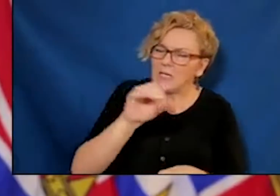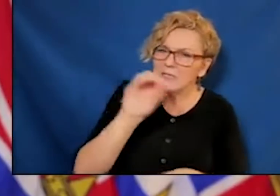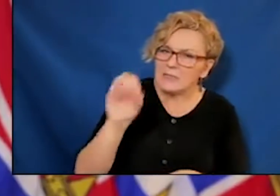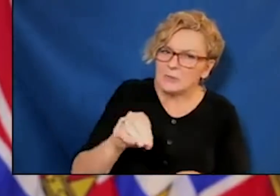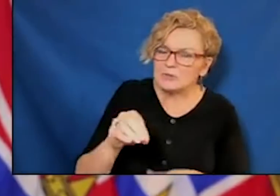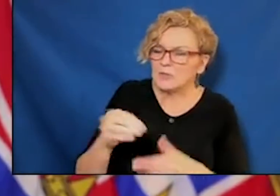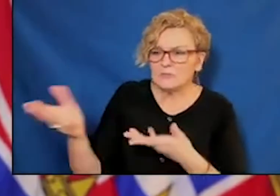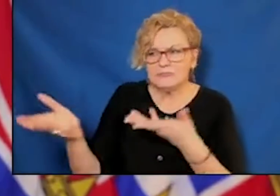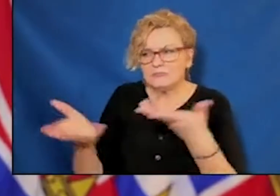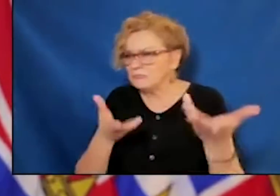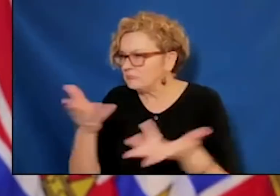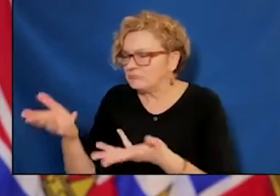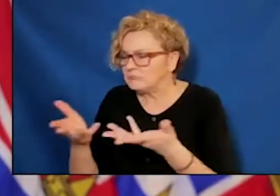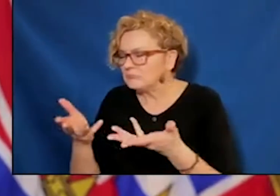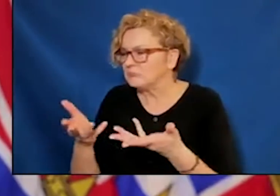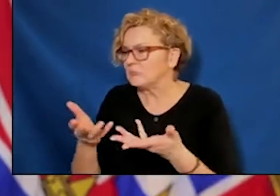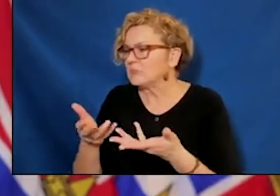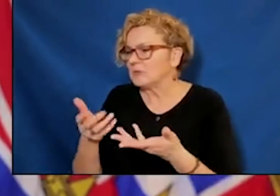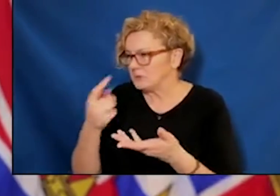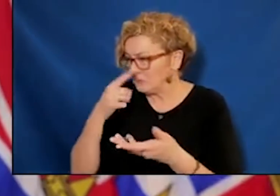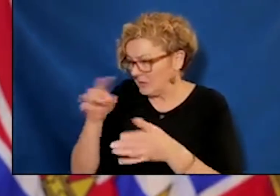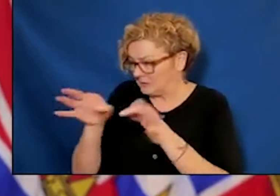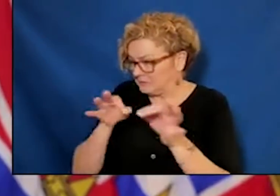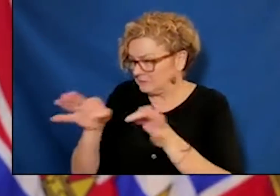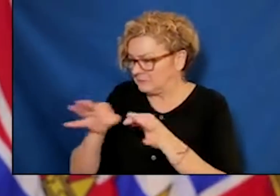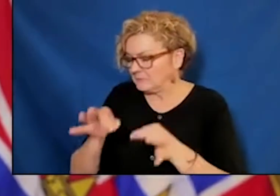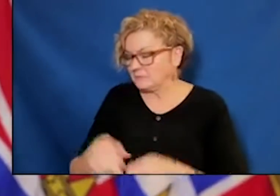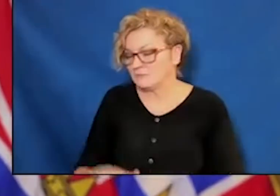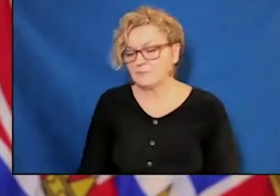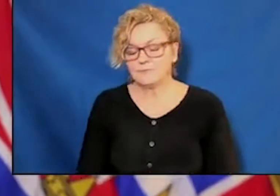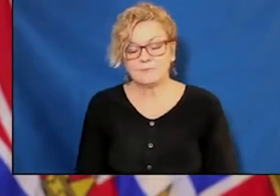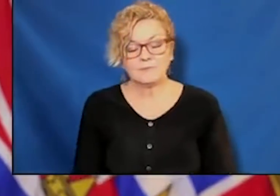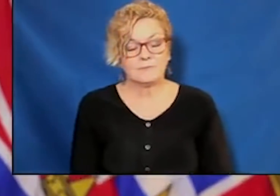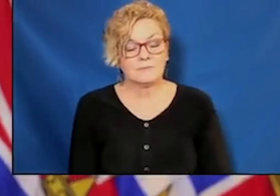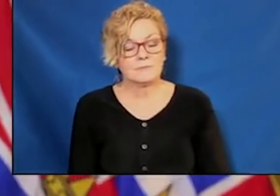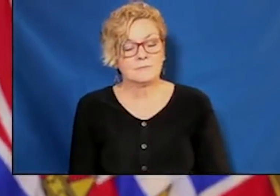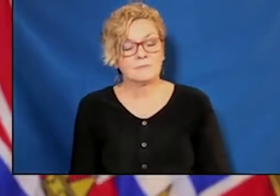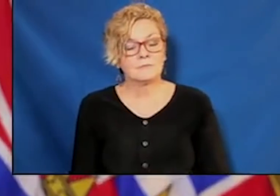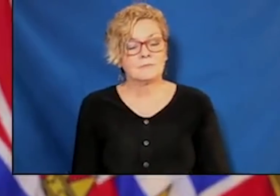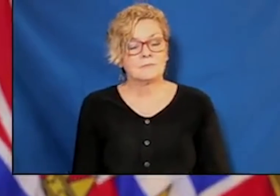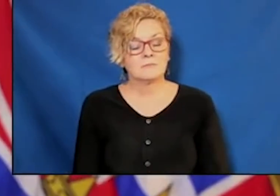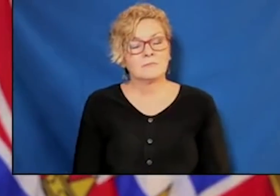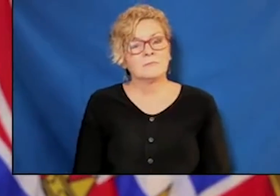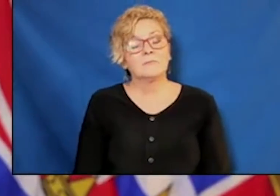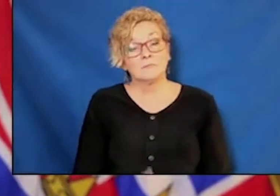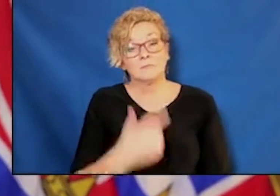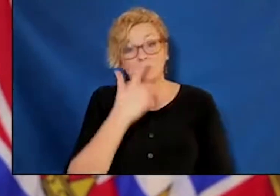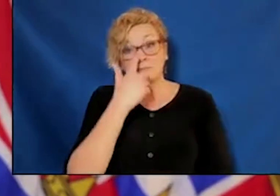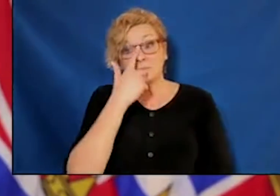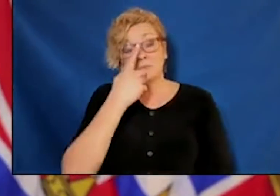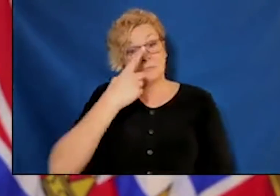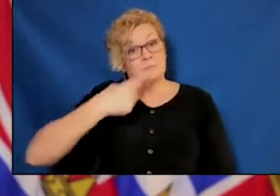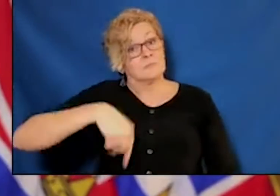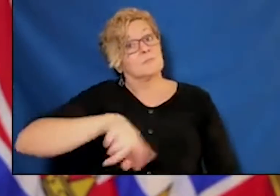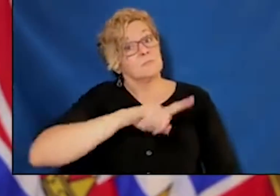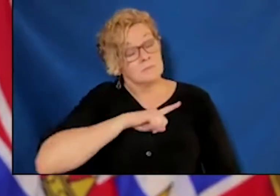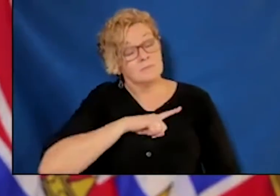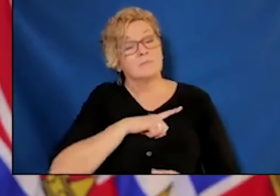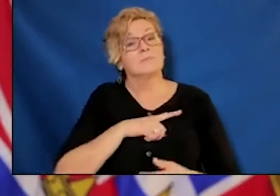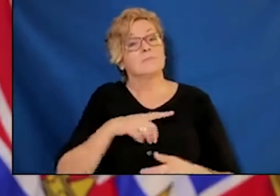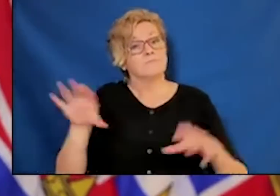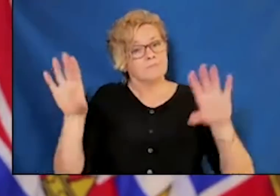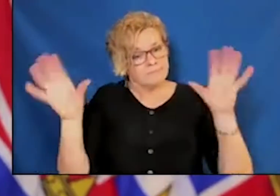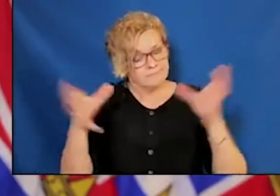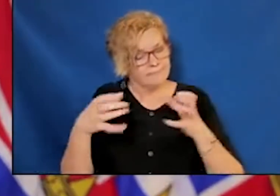please? Yeah, so we have been thinking about this and talking with our modeling teams and others.